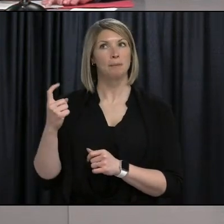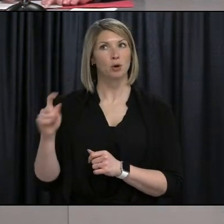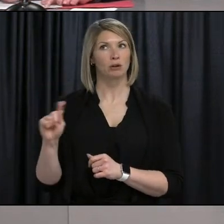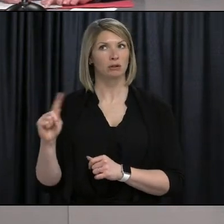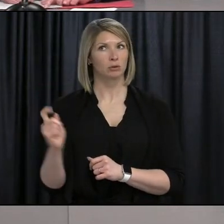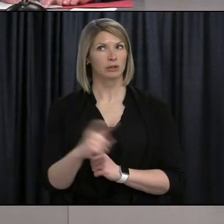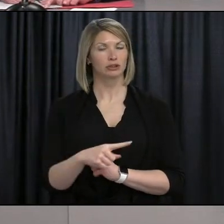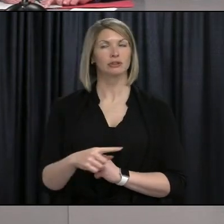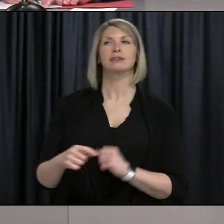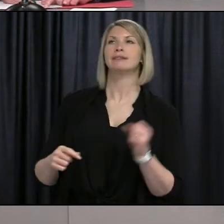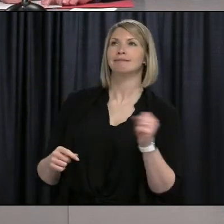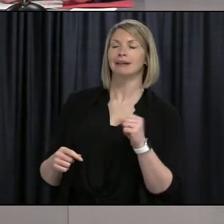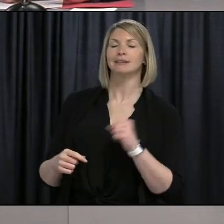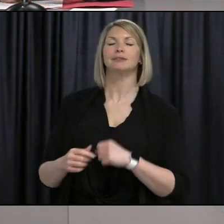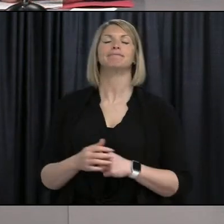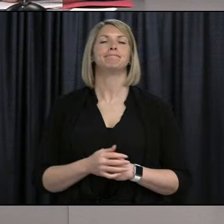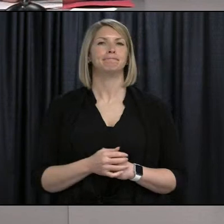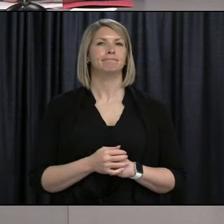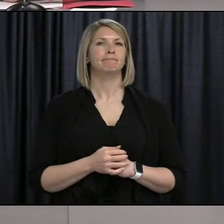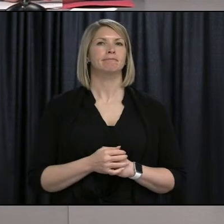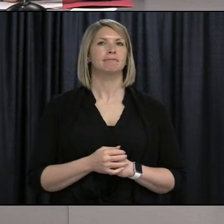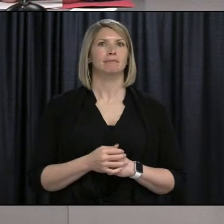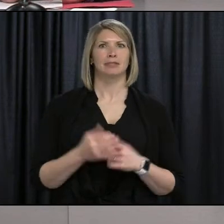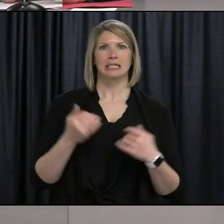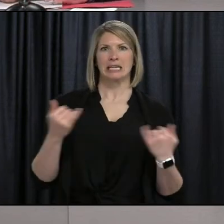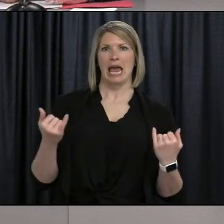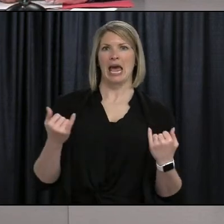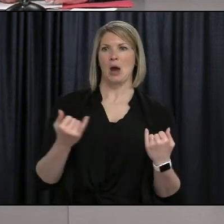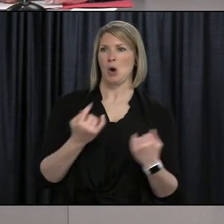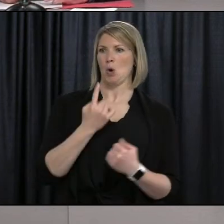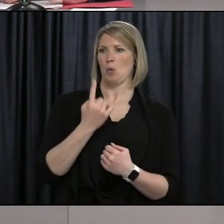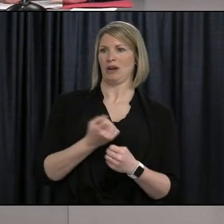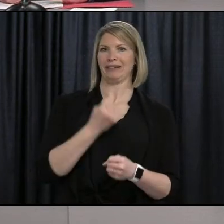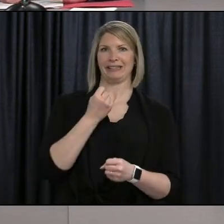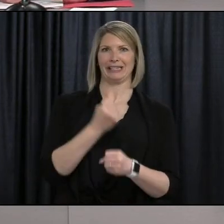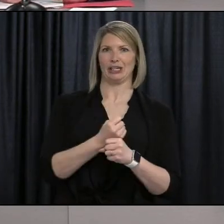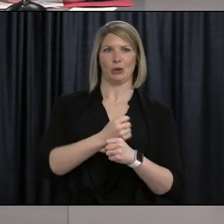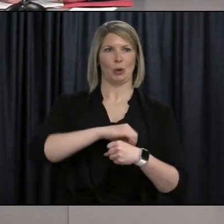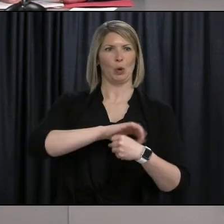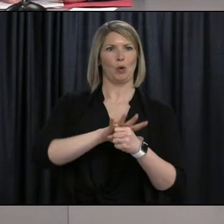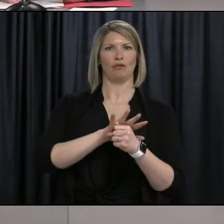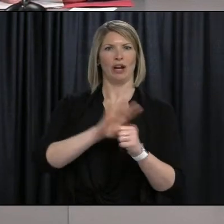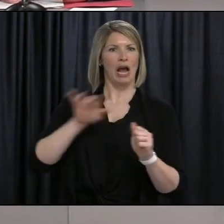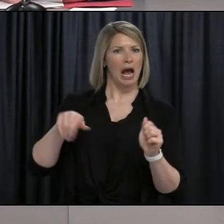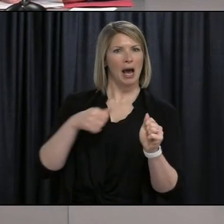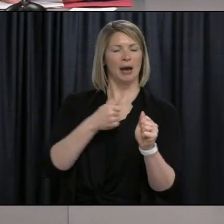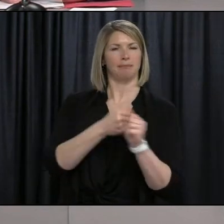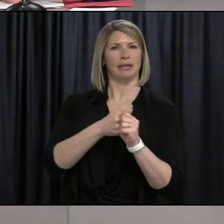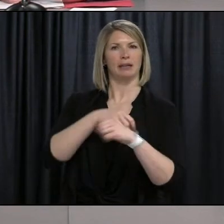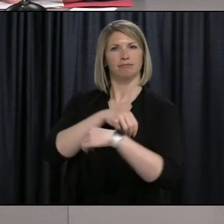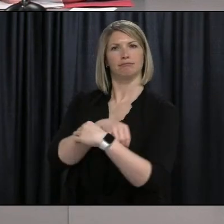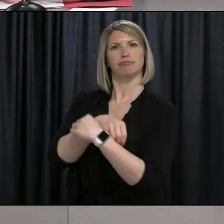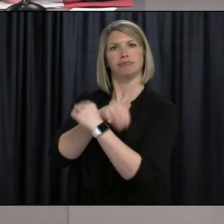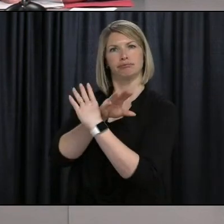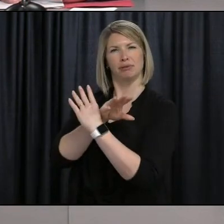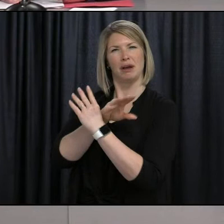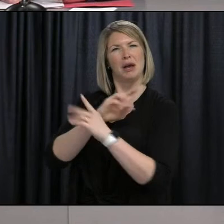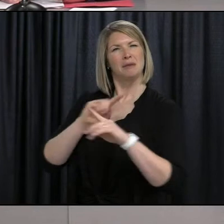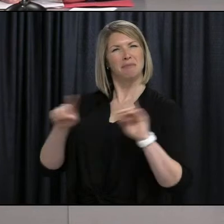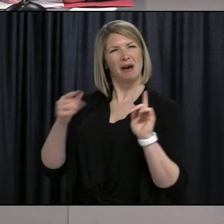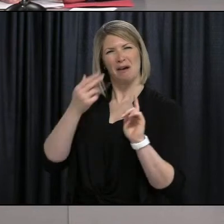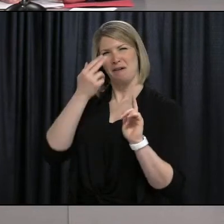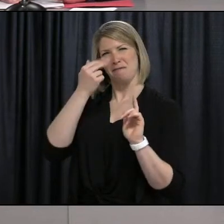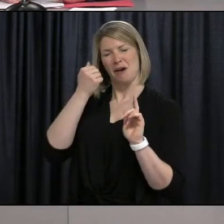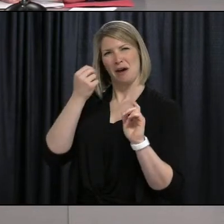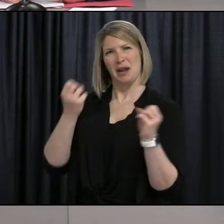Yes, I do. For more than a year, these COVID briefings have been done virtually, but there have been plenty of press briefings held in person at the Confederation Building